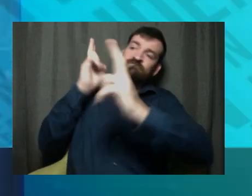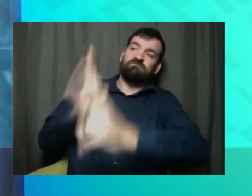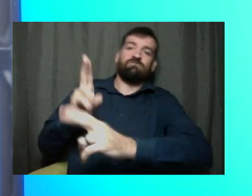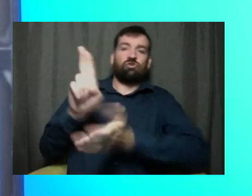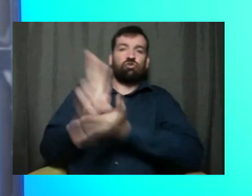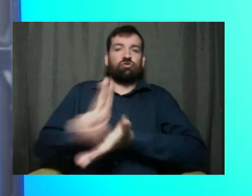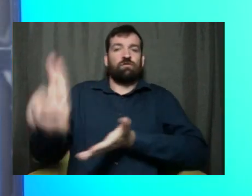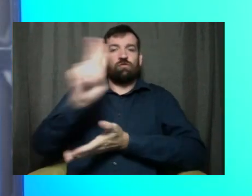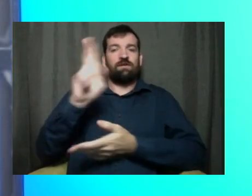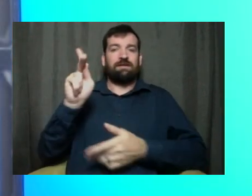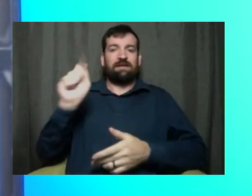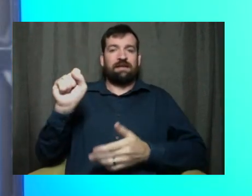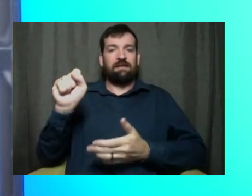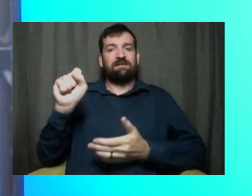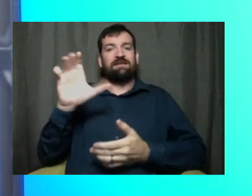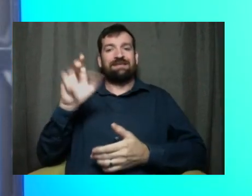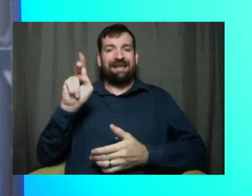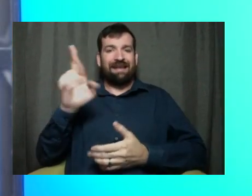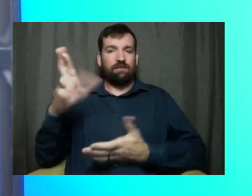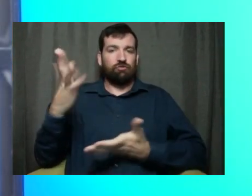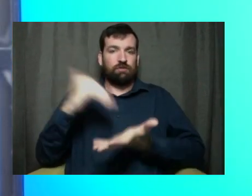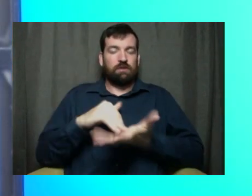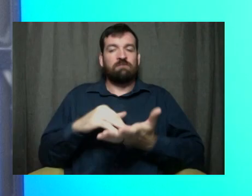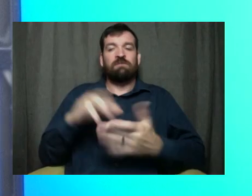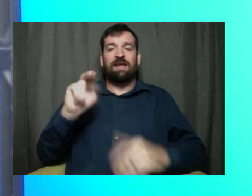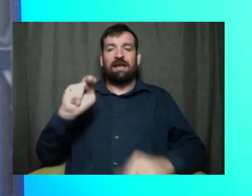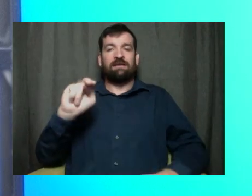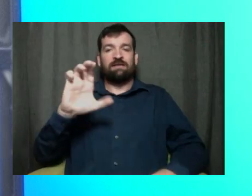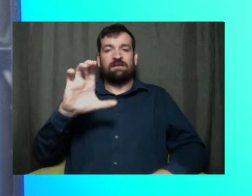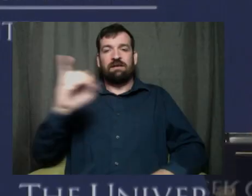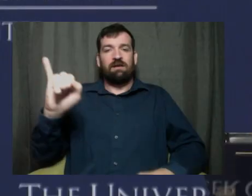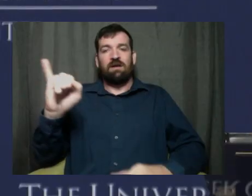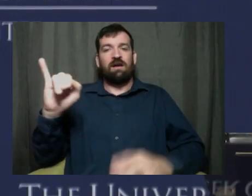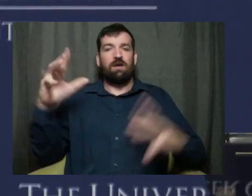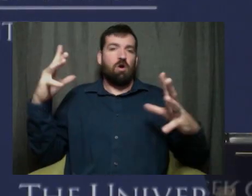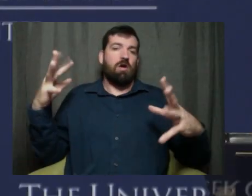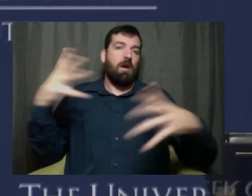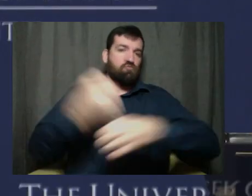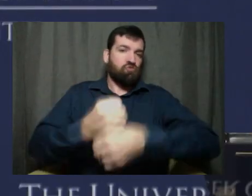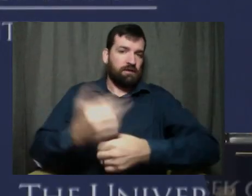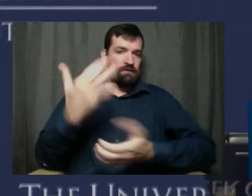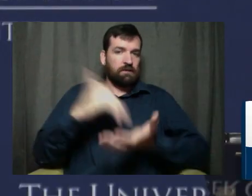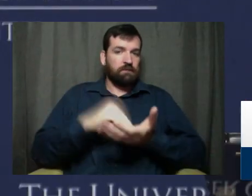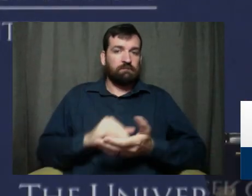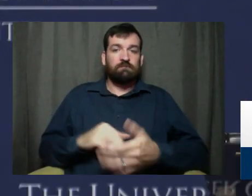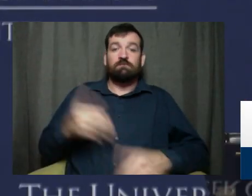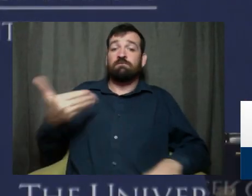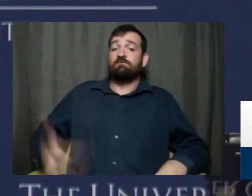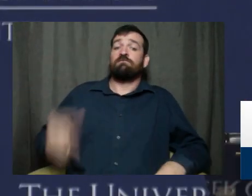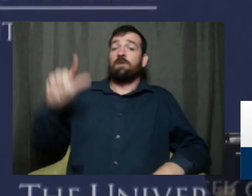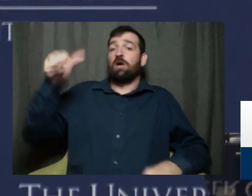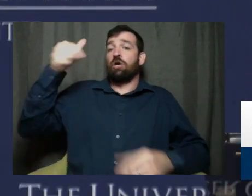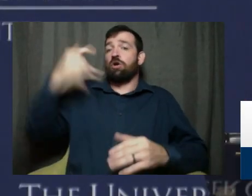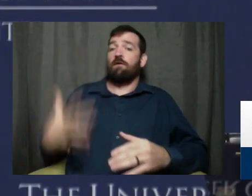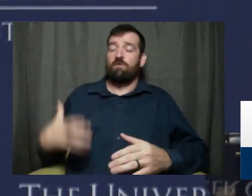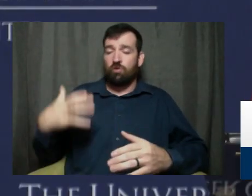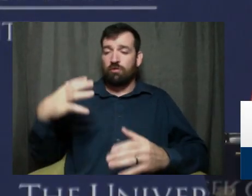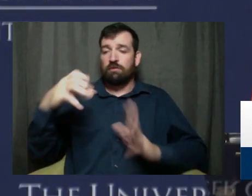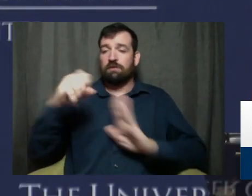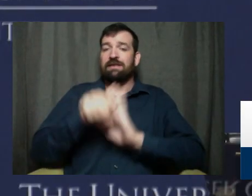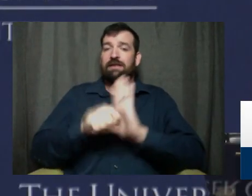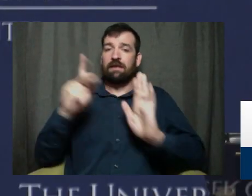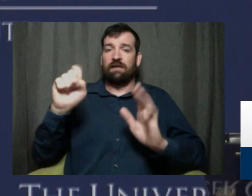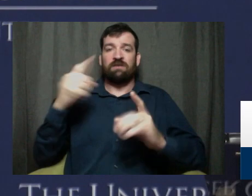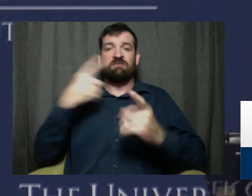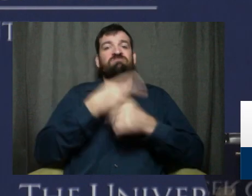Cancer Center for becoming an NCI Comprehensive Center. I, Laura Kelly, Governor of the State of Kansas, do hereby